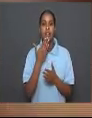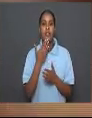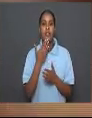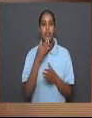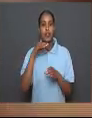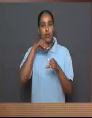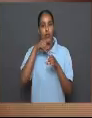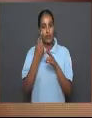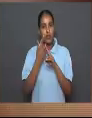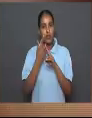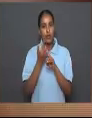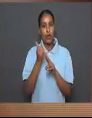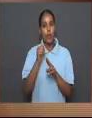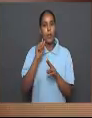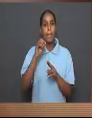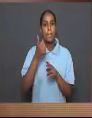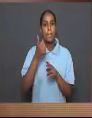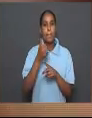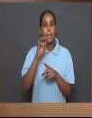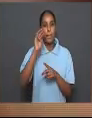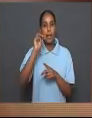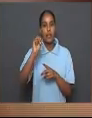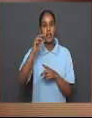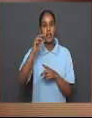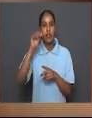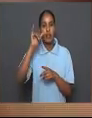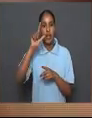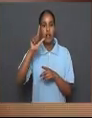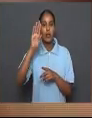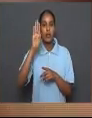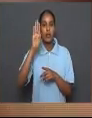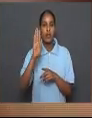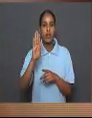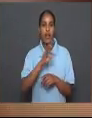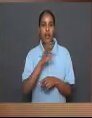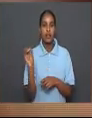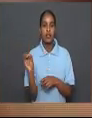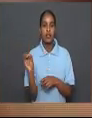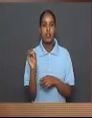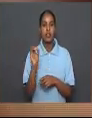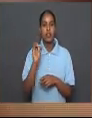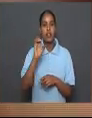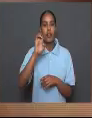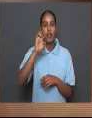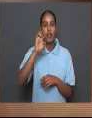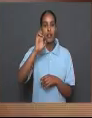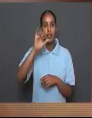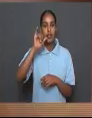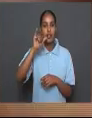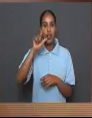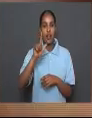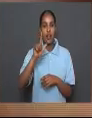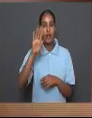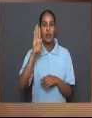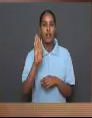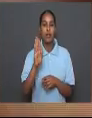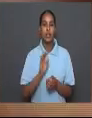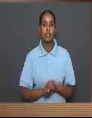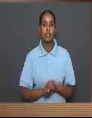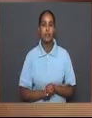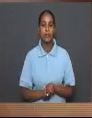the ester methyl butanoate and ethyl